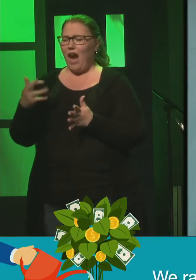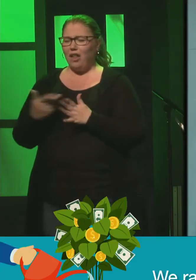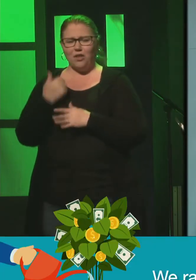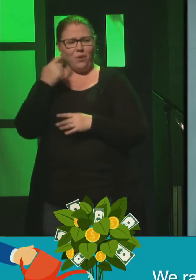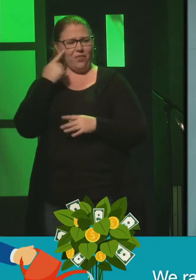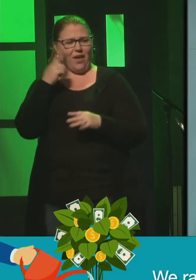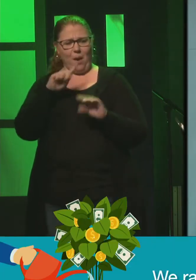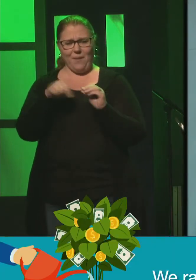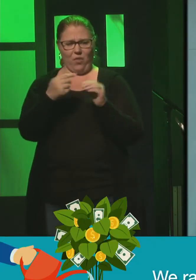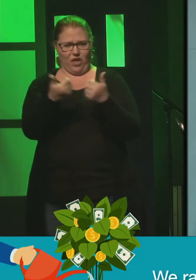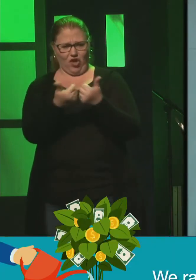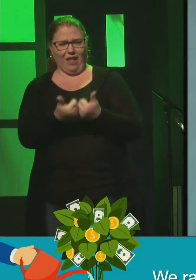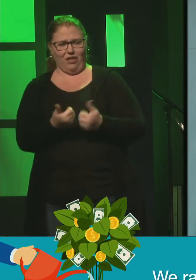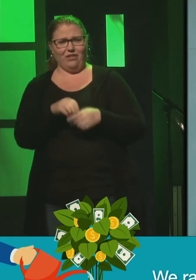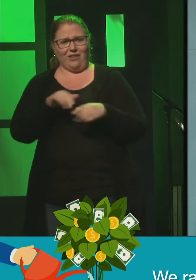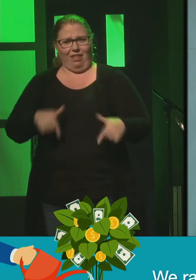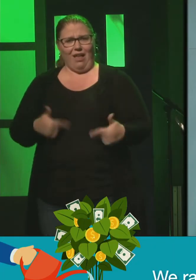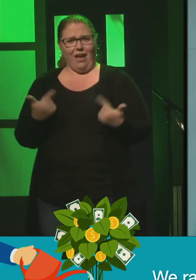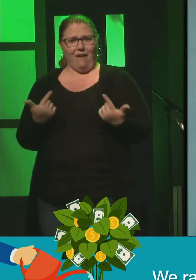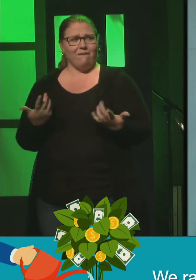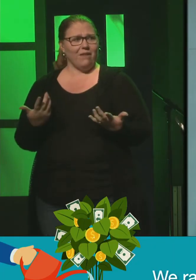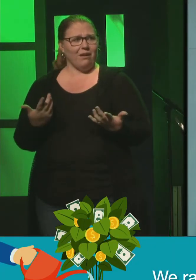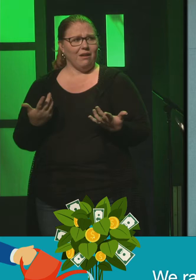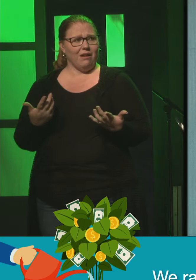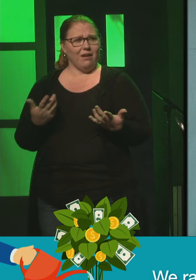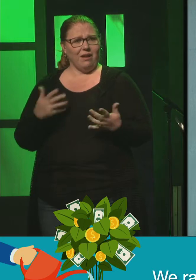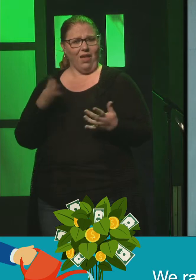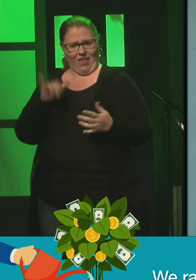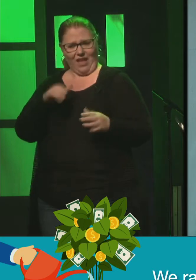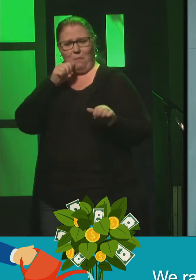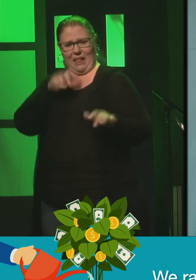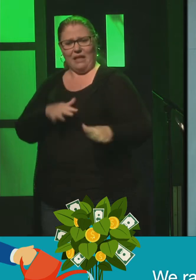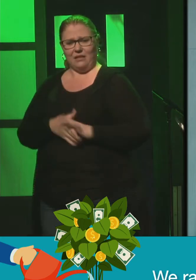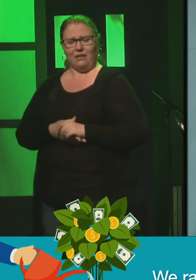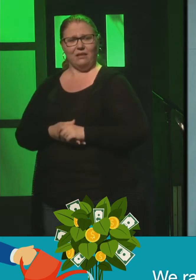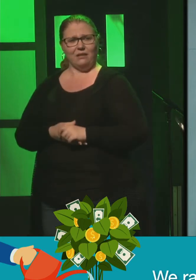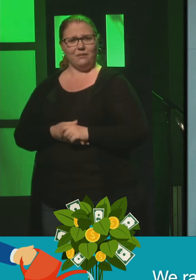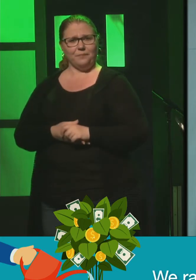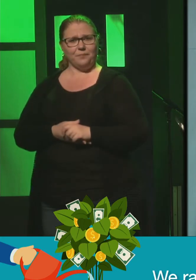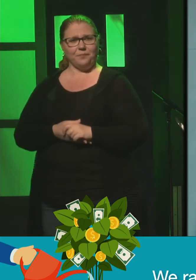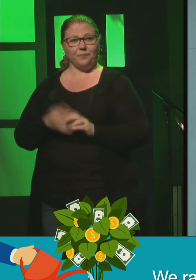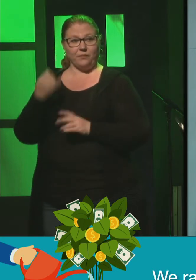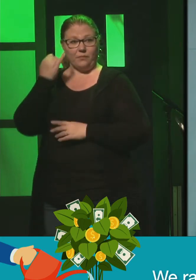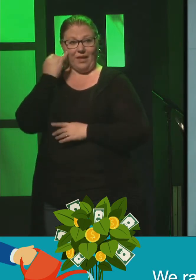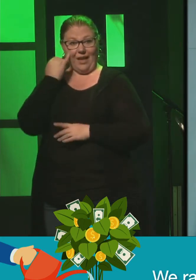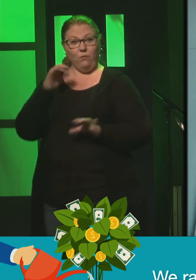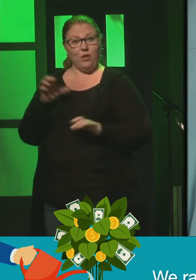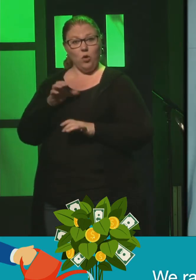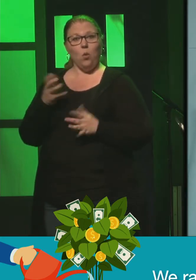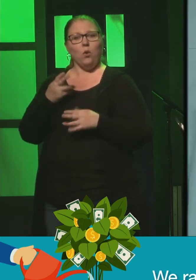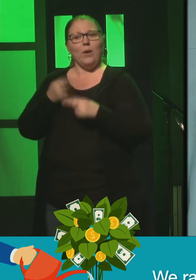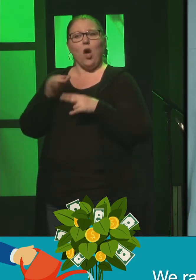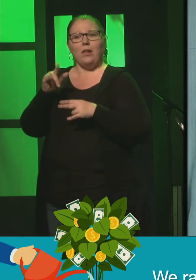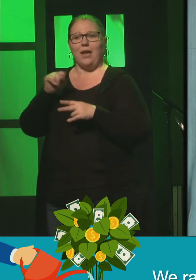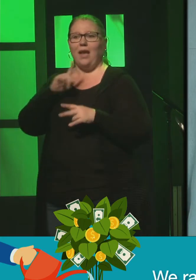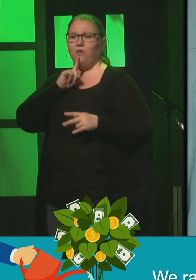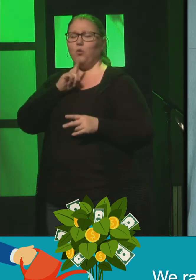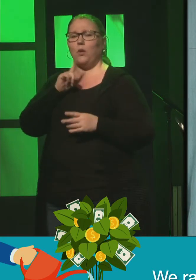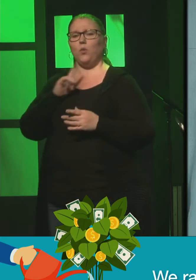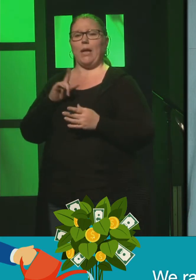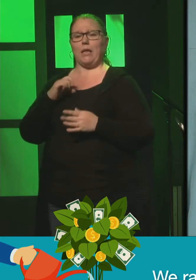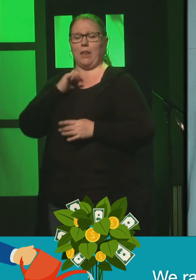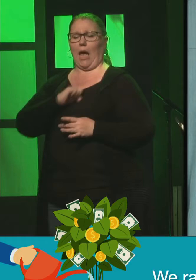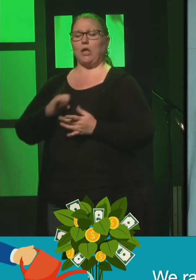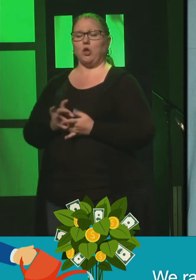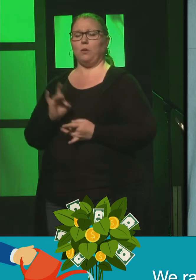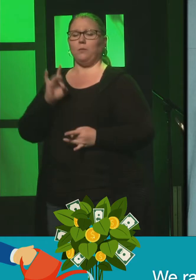of the challenges in life as a blessing. And if we do, what do we call them? Like if you're a really super spiritual